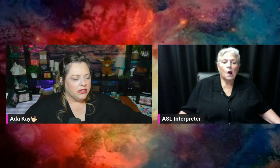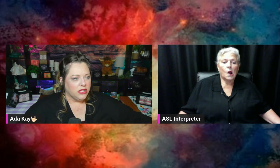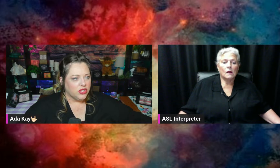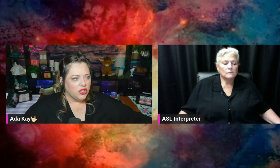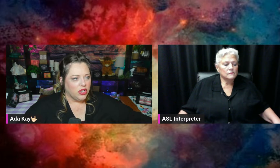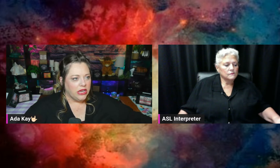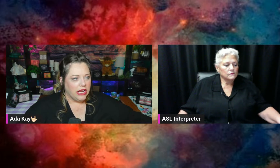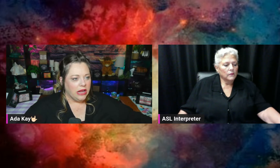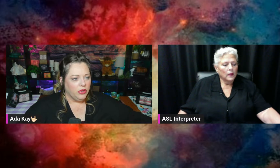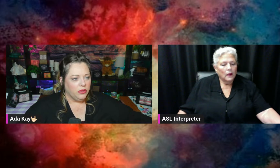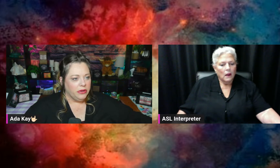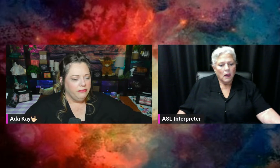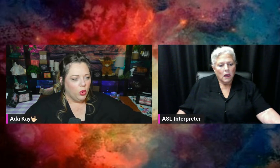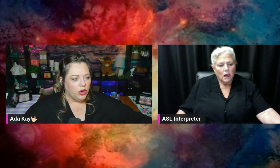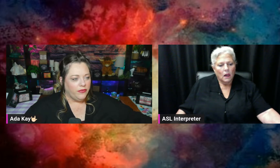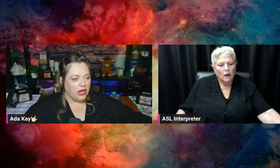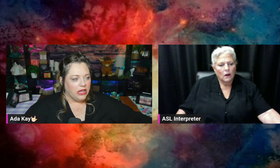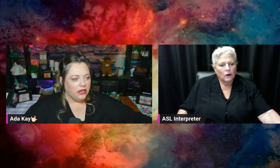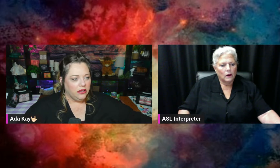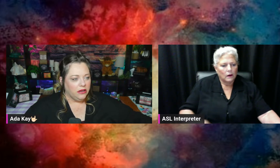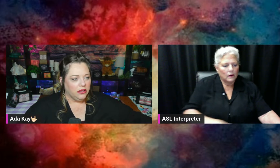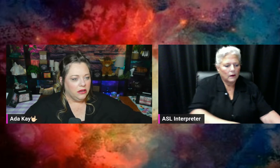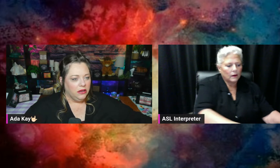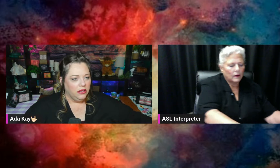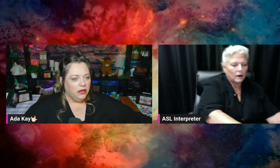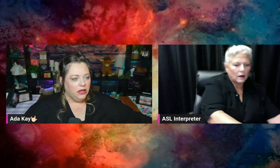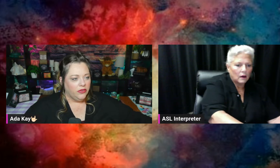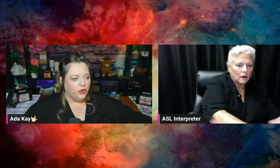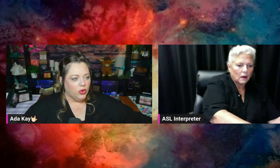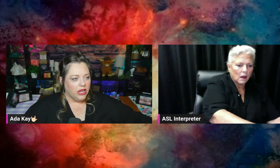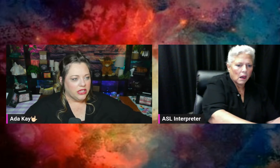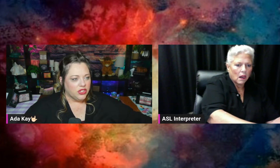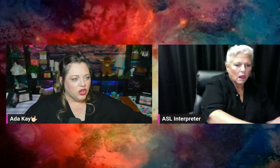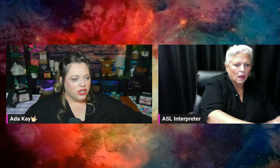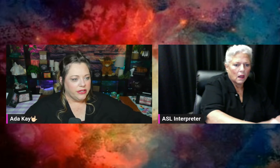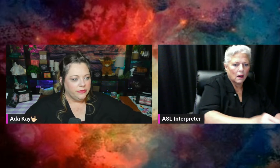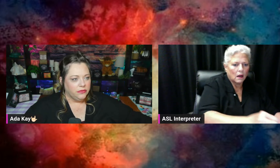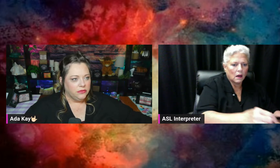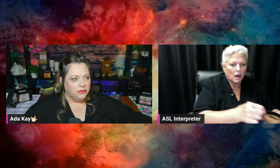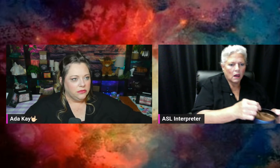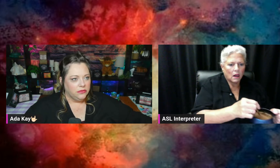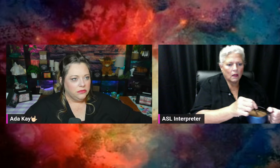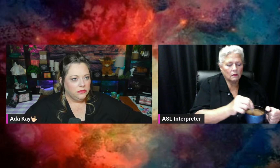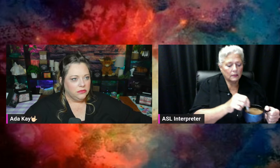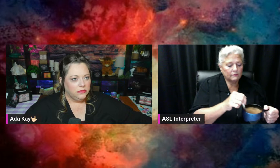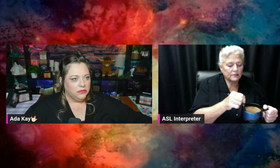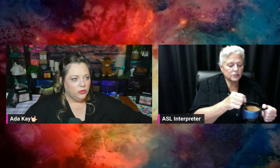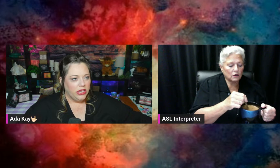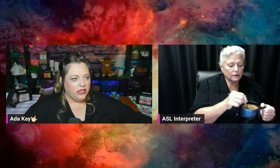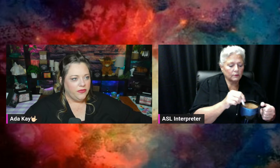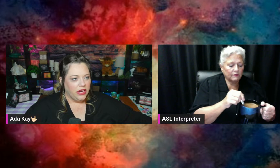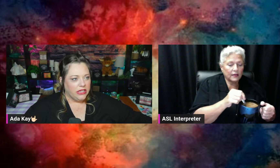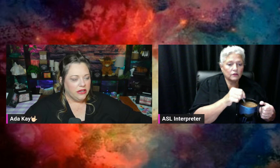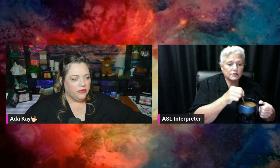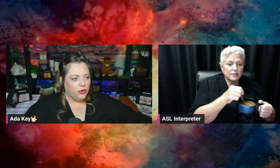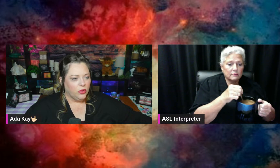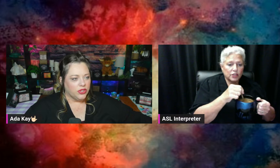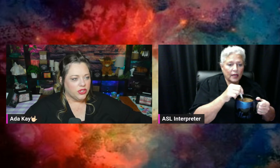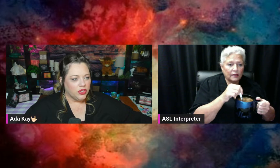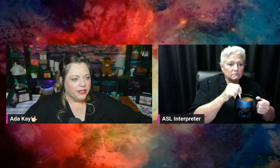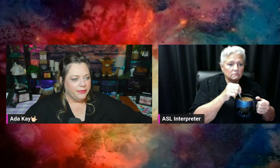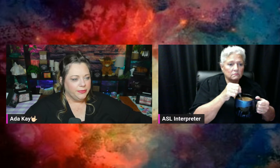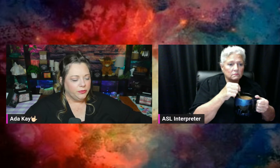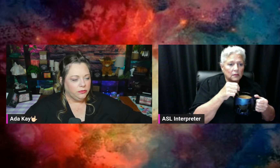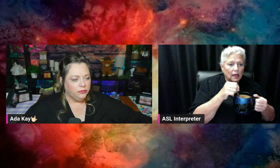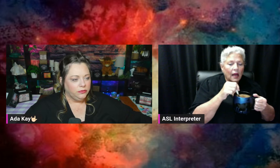court has not started. And I'm going to be mortified if court has started. We need to find out if court